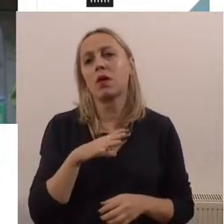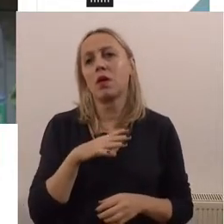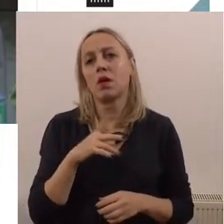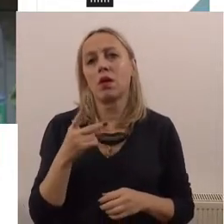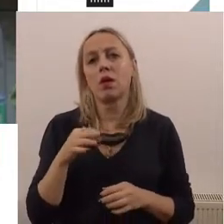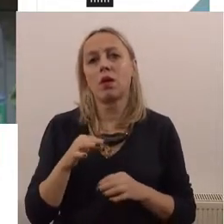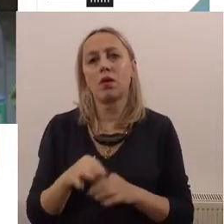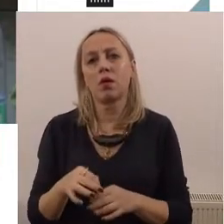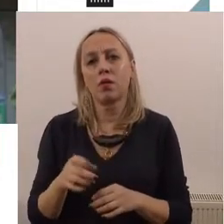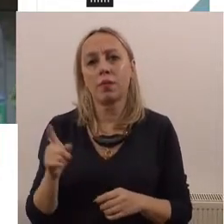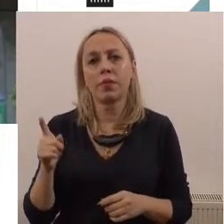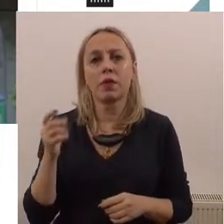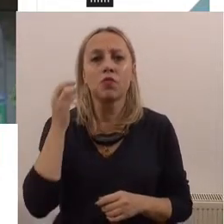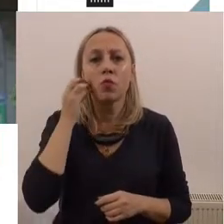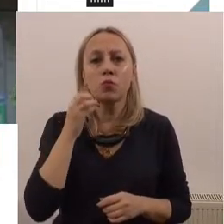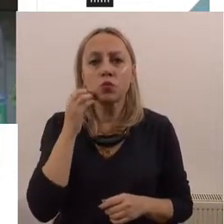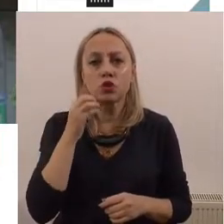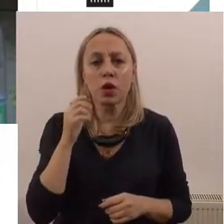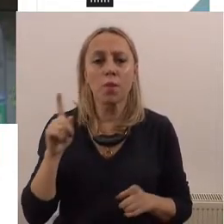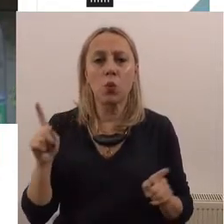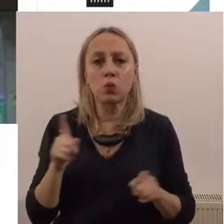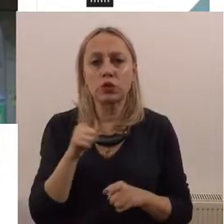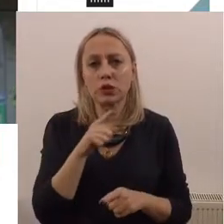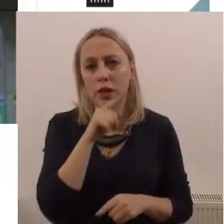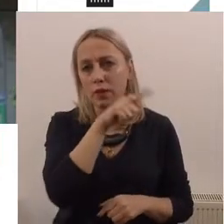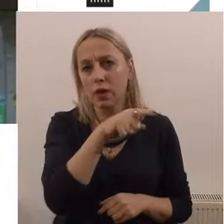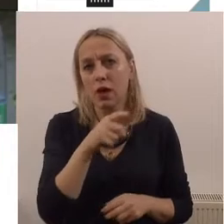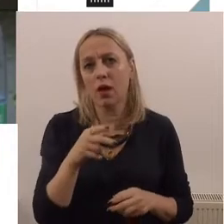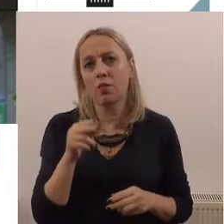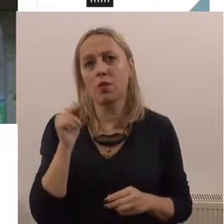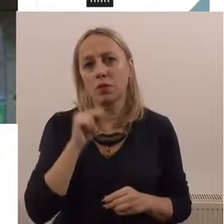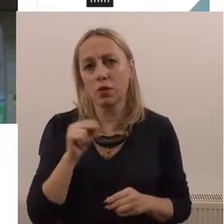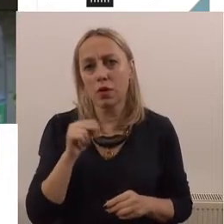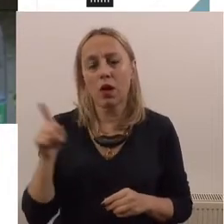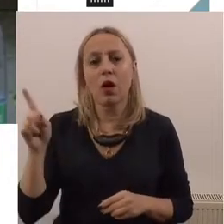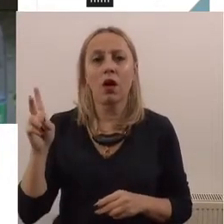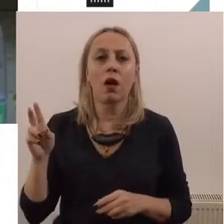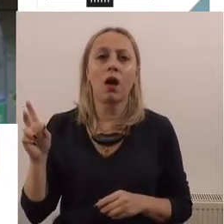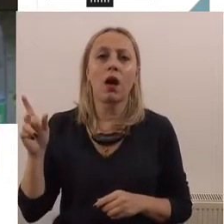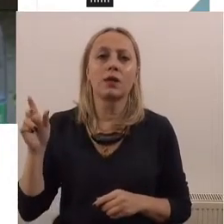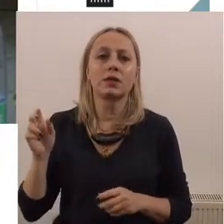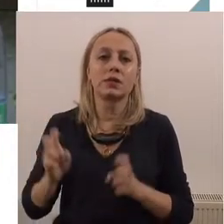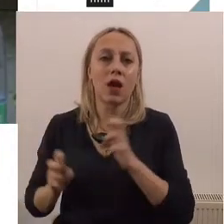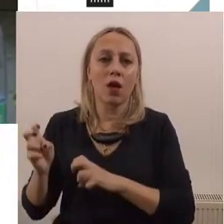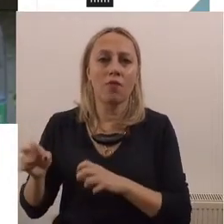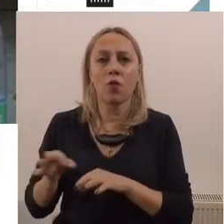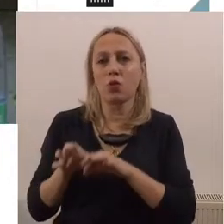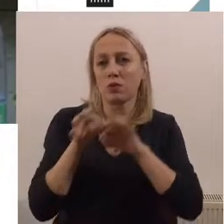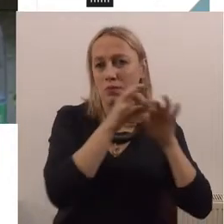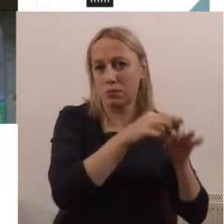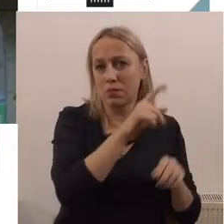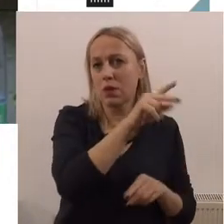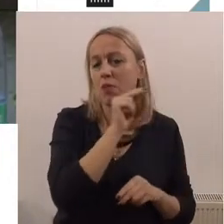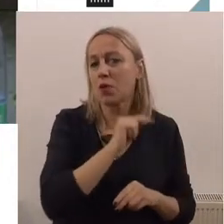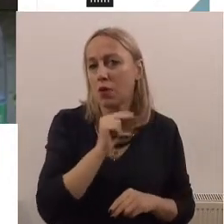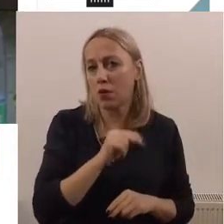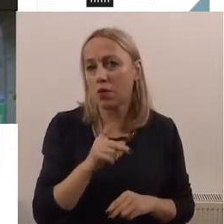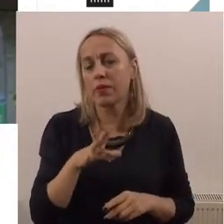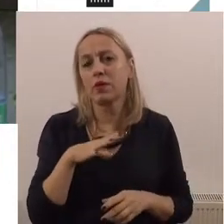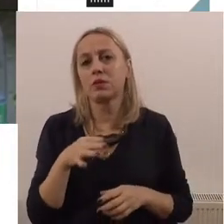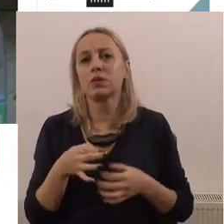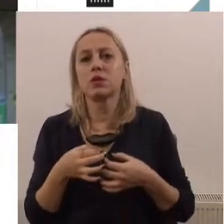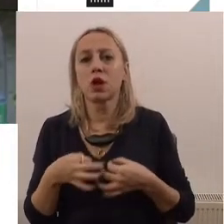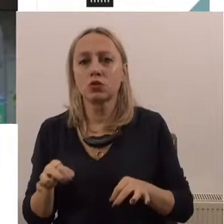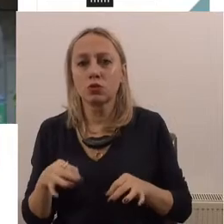audio descriptions. We had a training at the Pushkin Museum of Fine Arts.